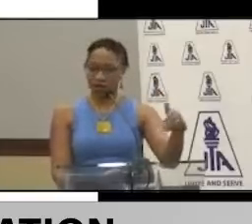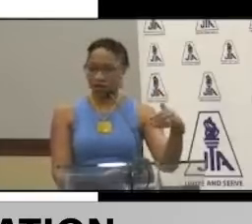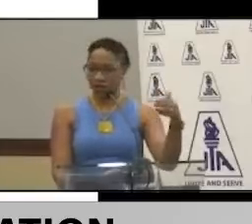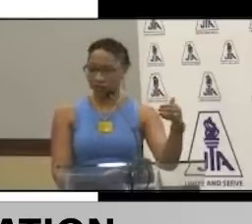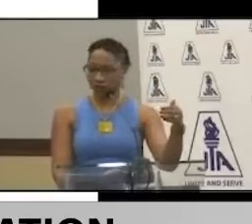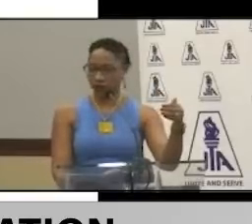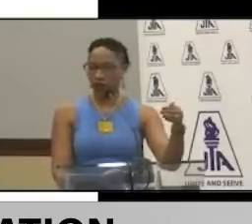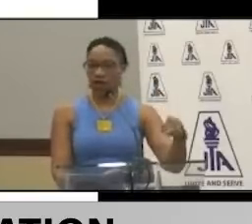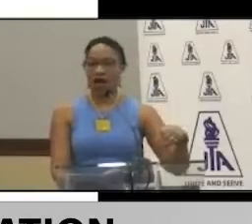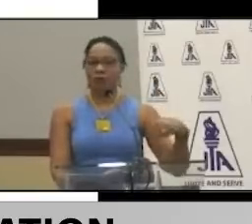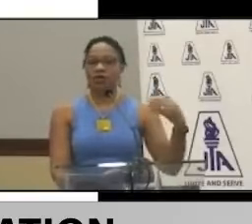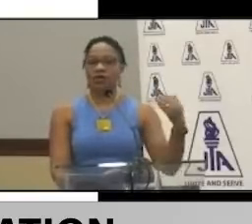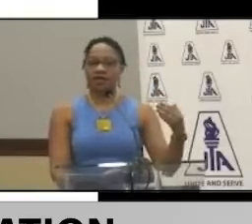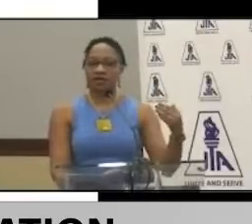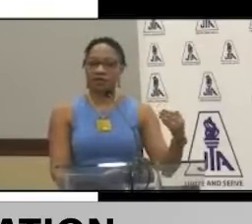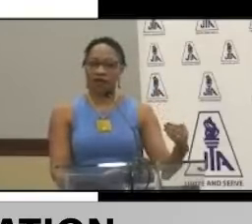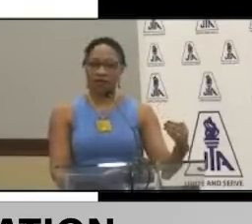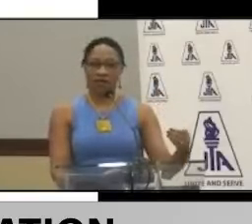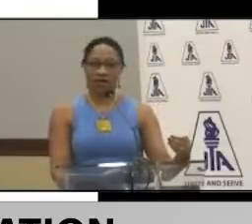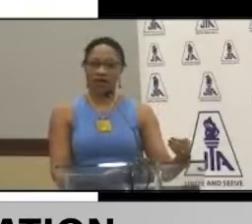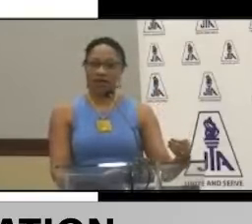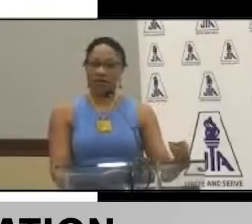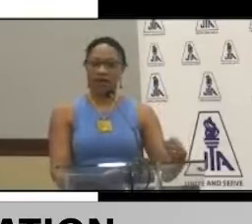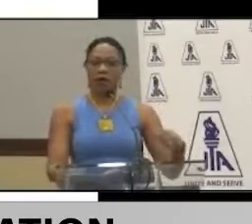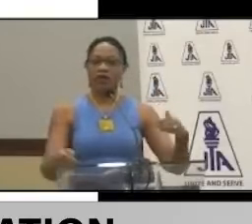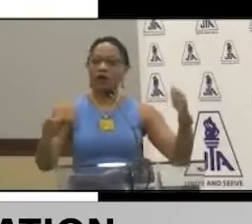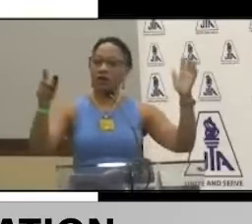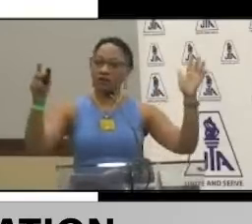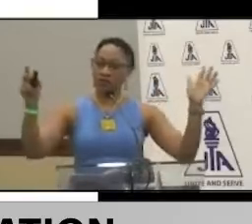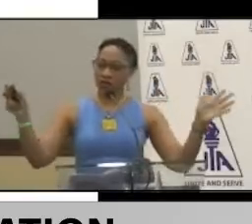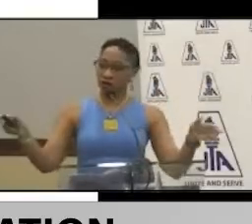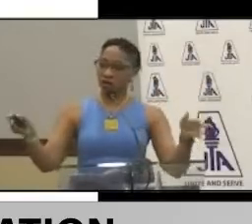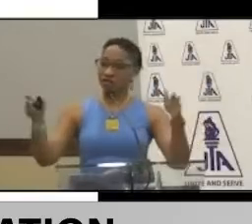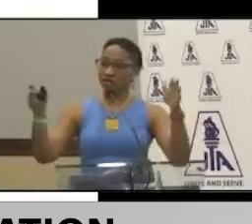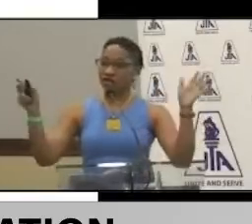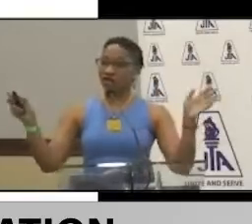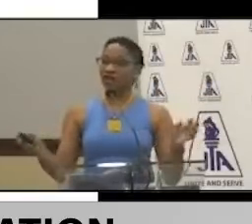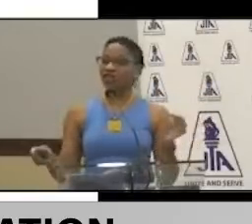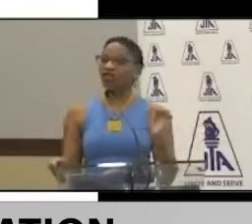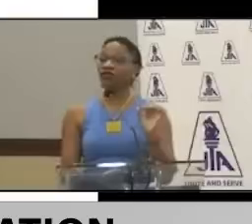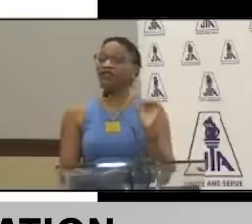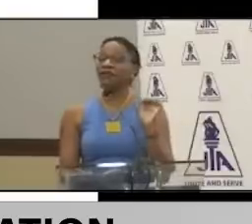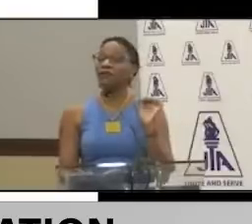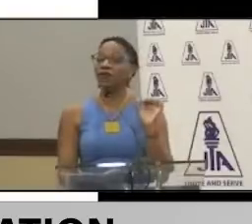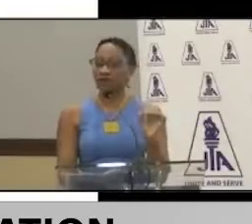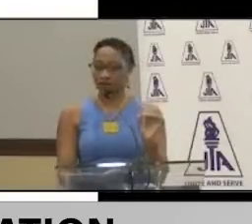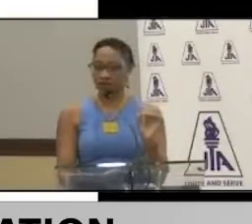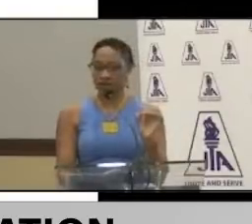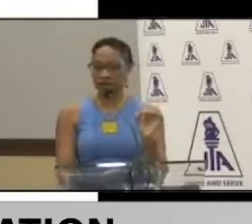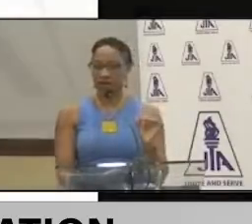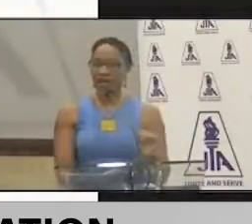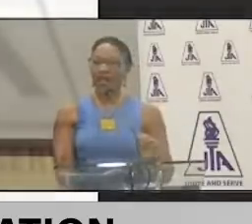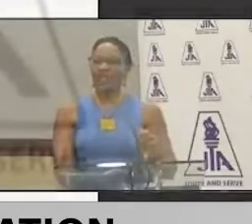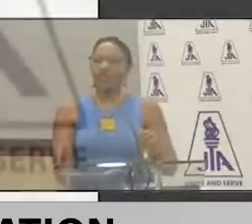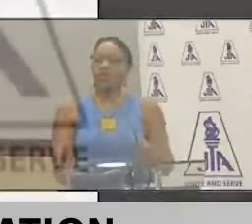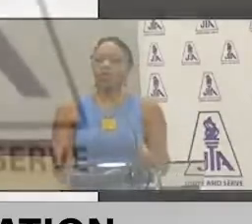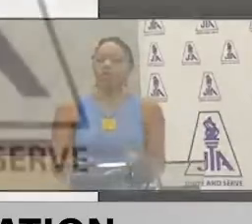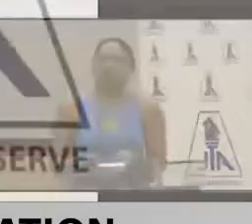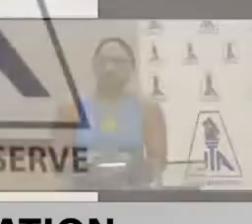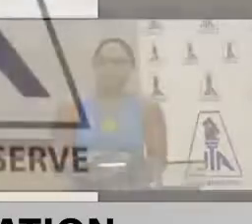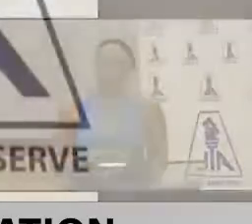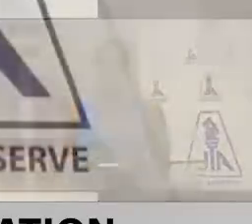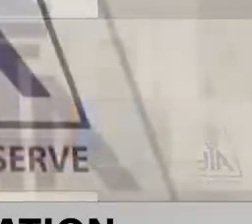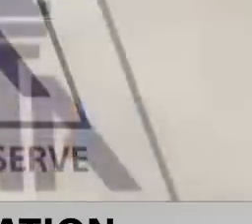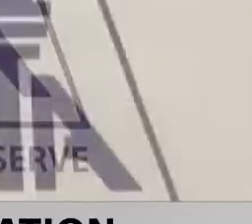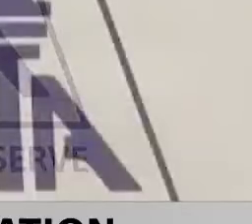factor. A protective factor meaning that with all the circumstances that children face, it cushions